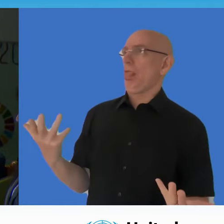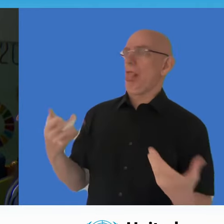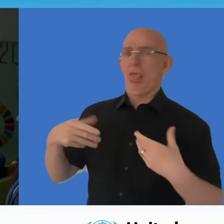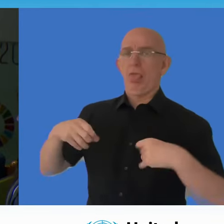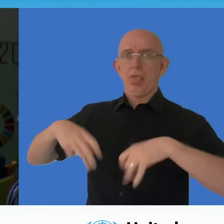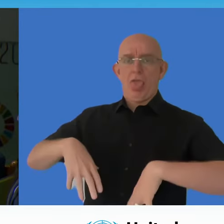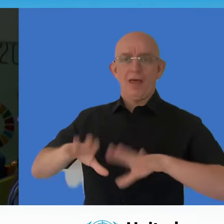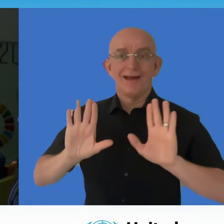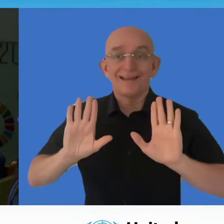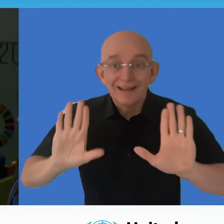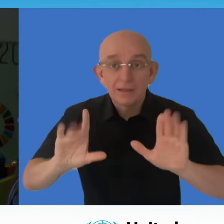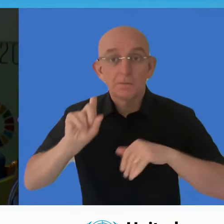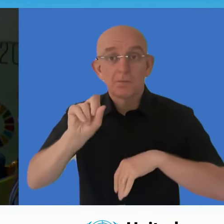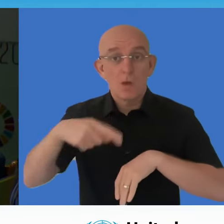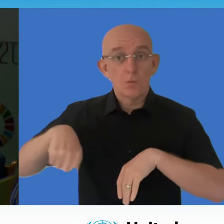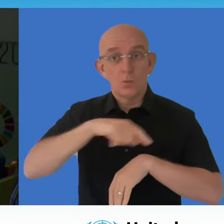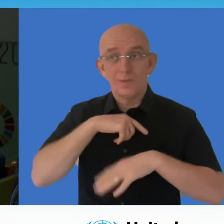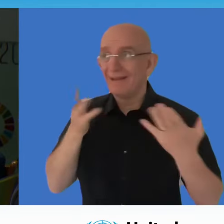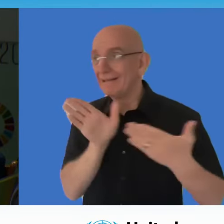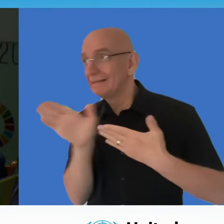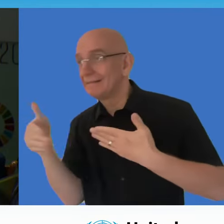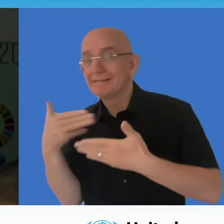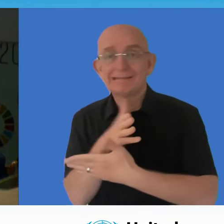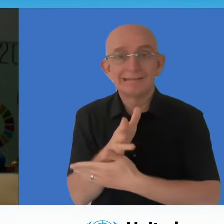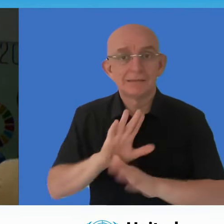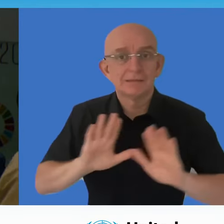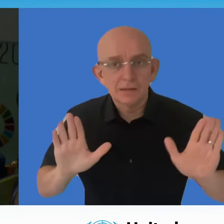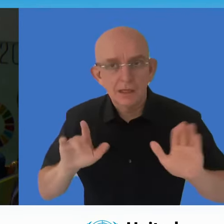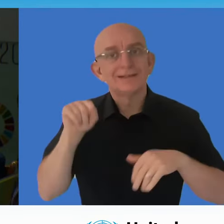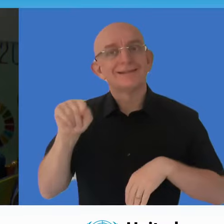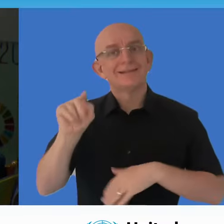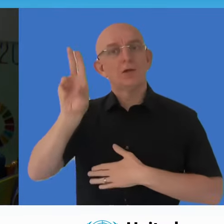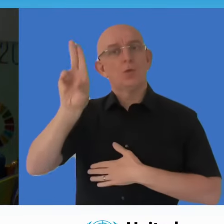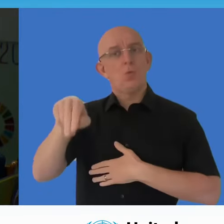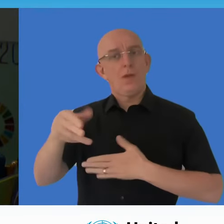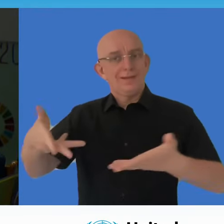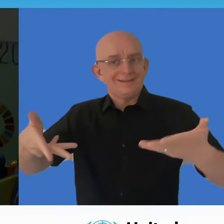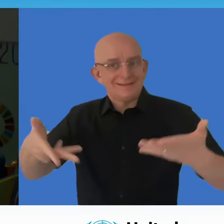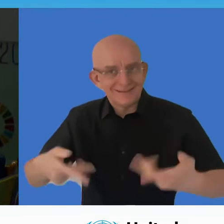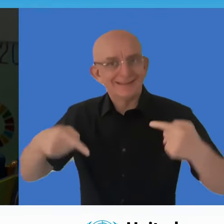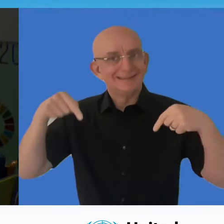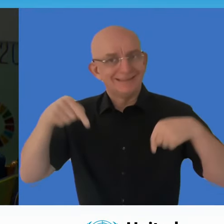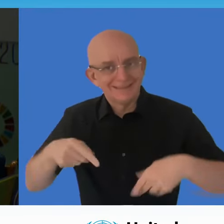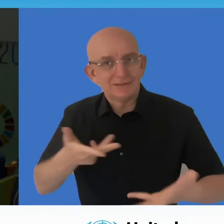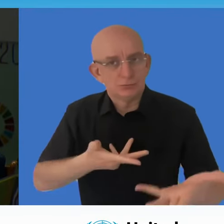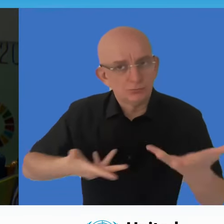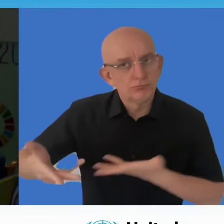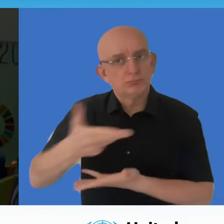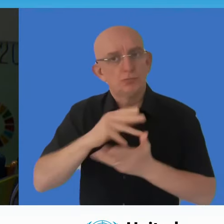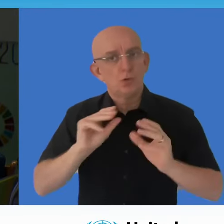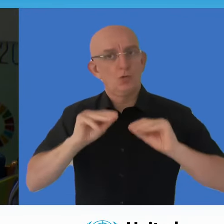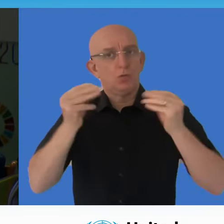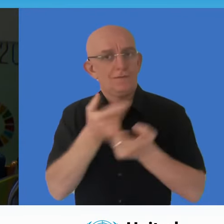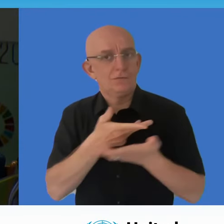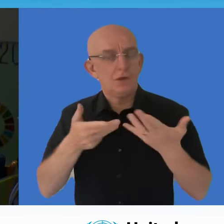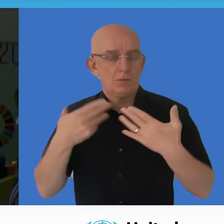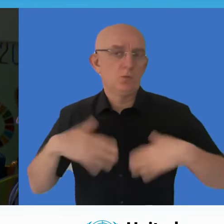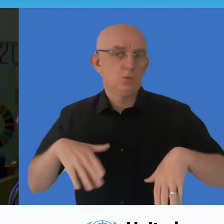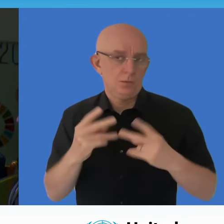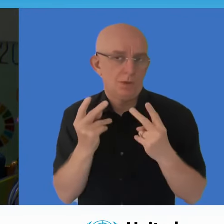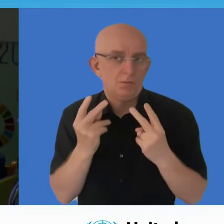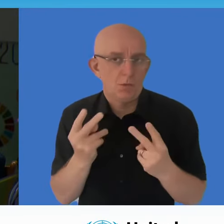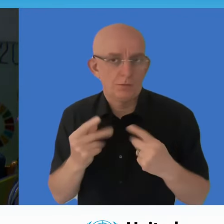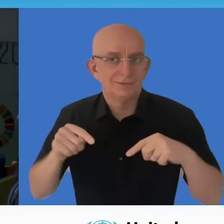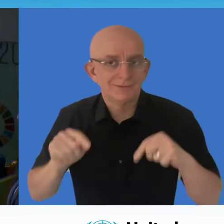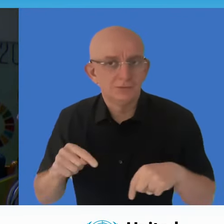That's exactly why the United Nations ECOSOC Youth Forum matters. We need spaces like this to come together,